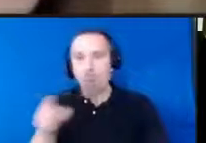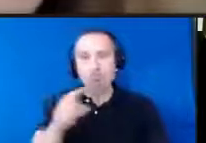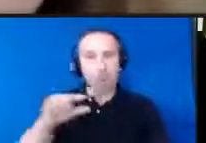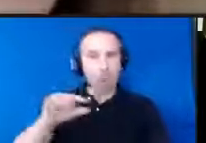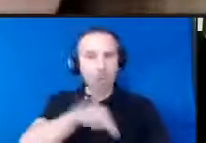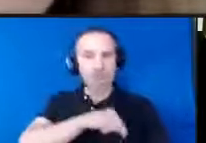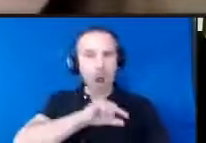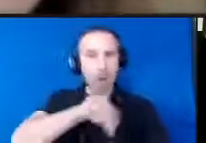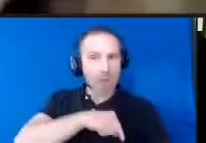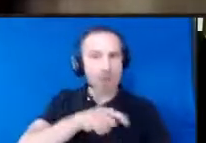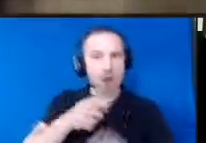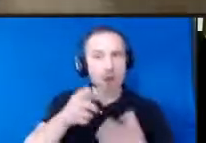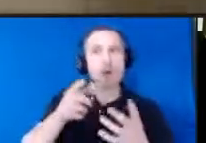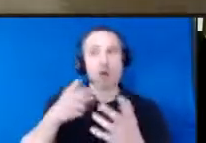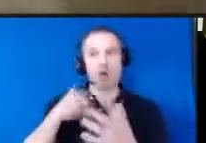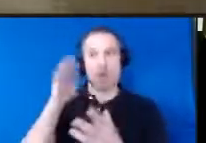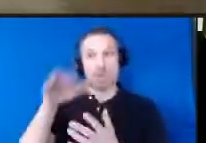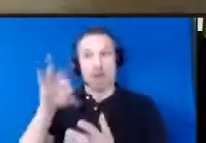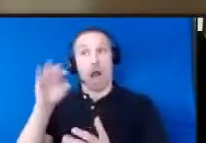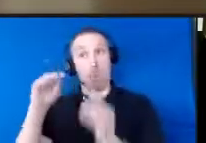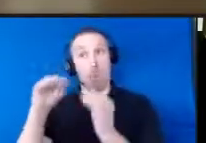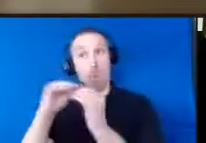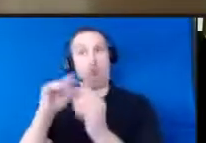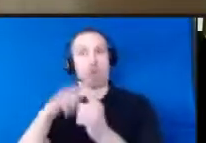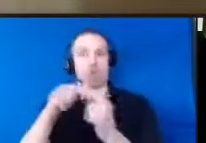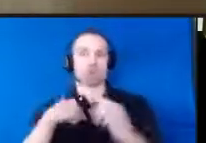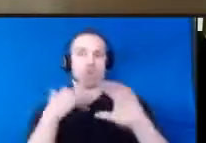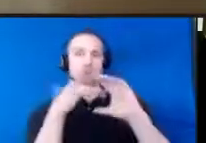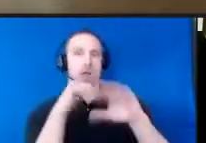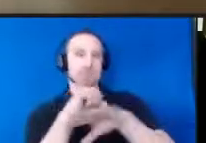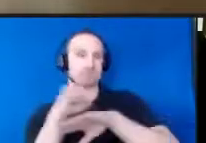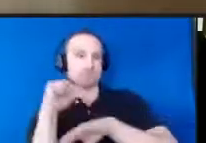I will email you guys back. Great.